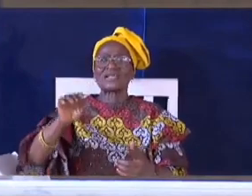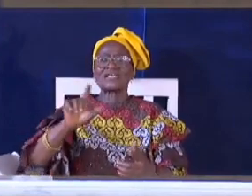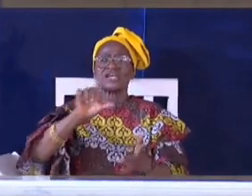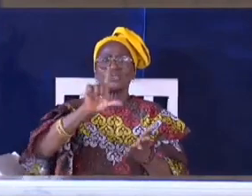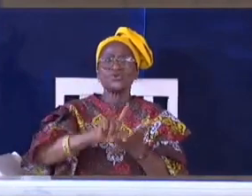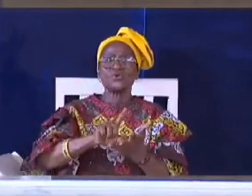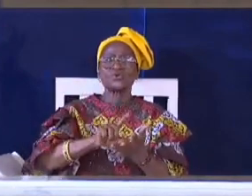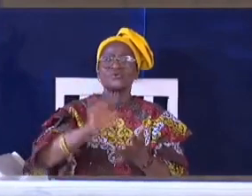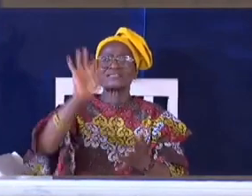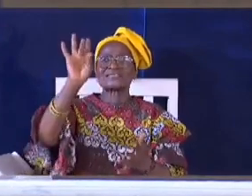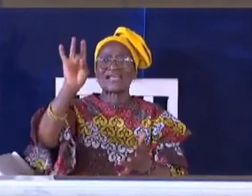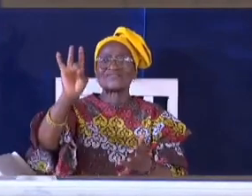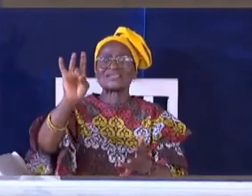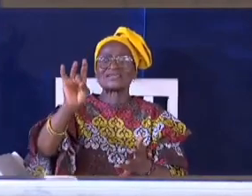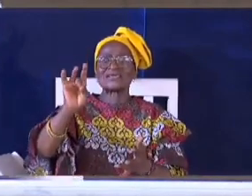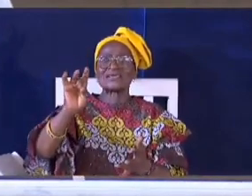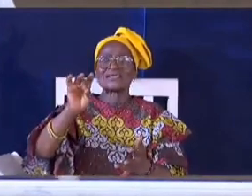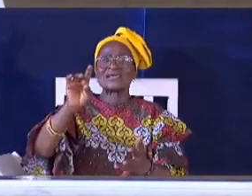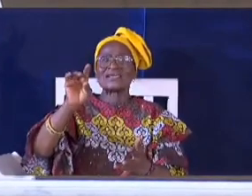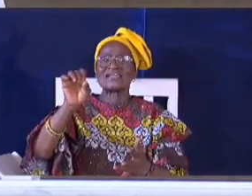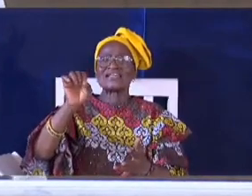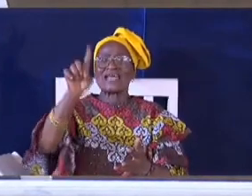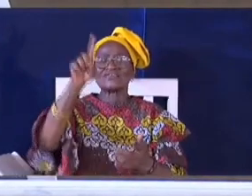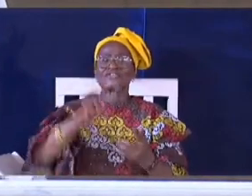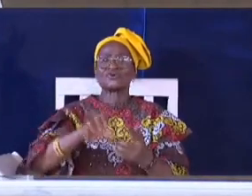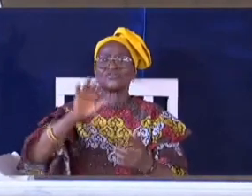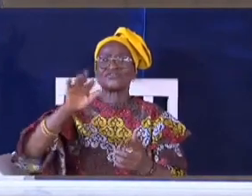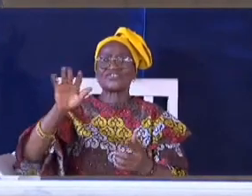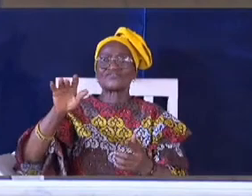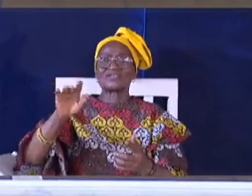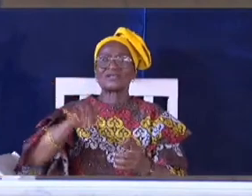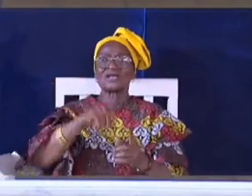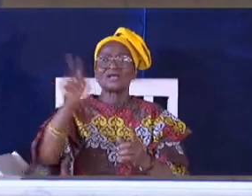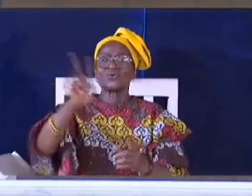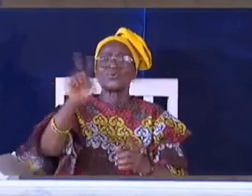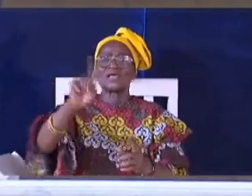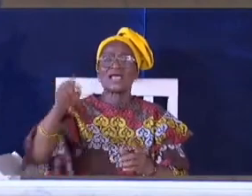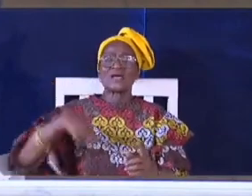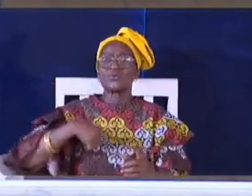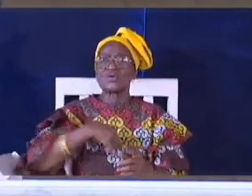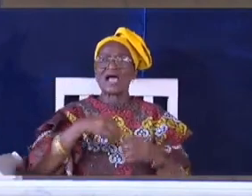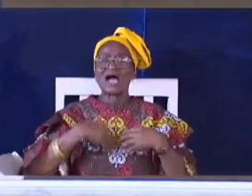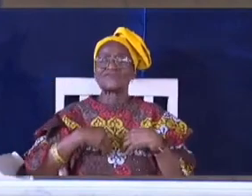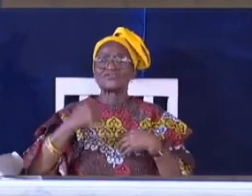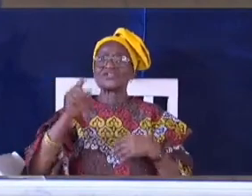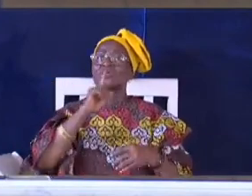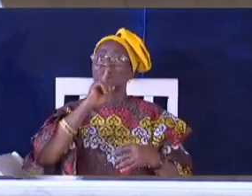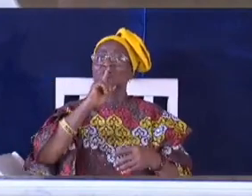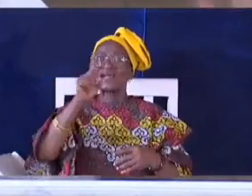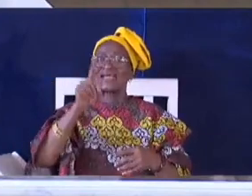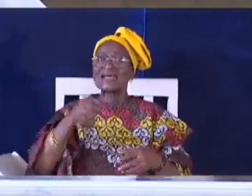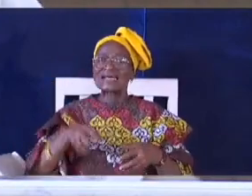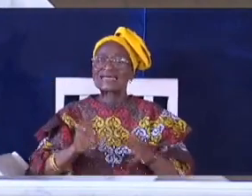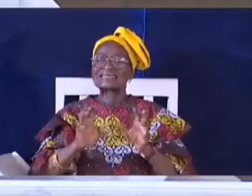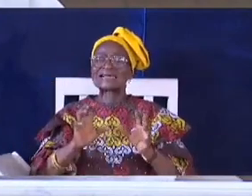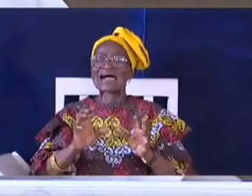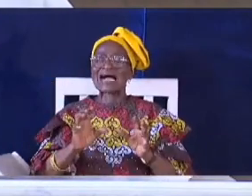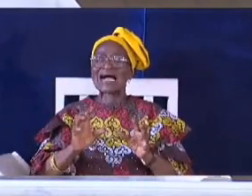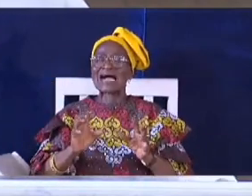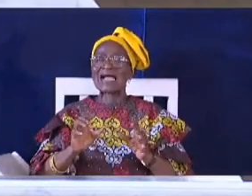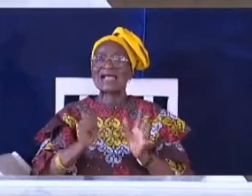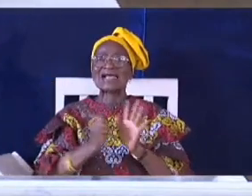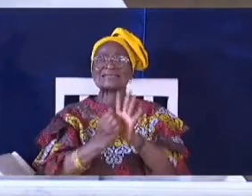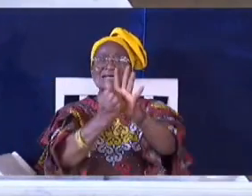7, 11 to 15, where we have a real classical example of divine